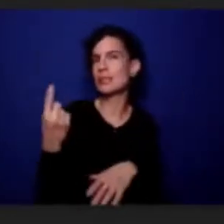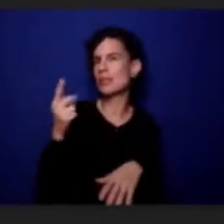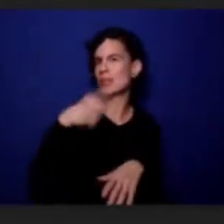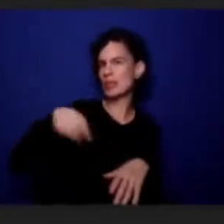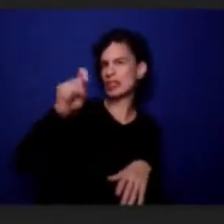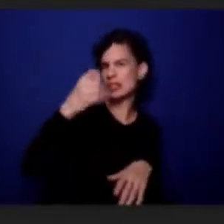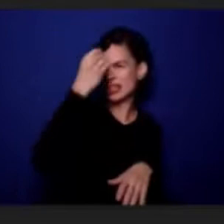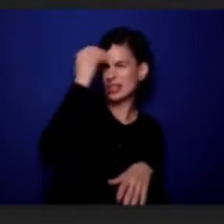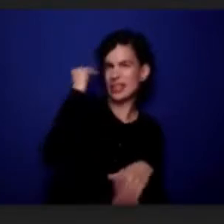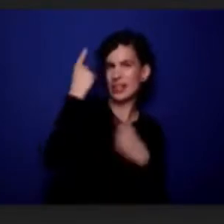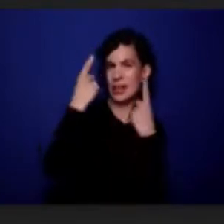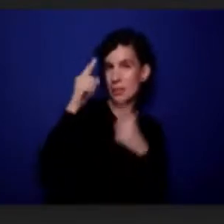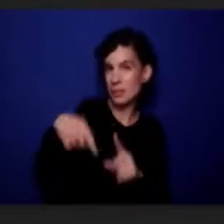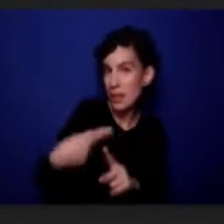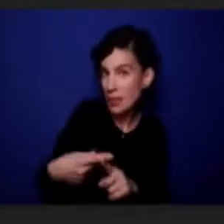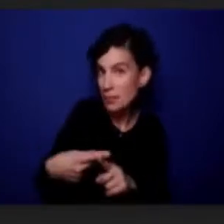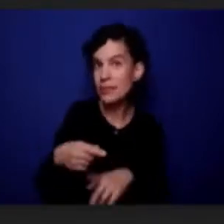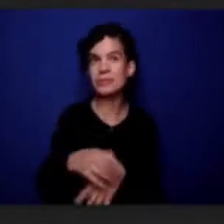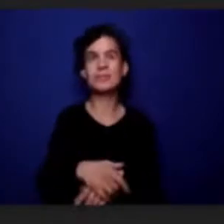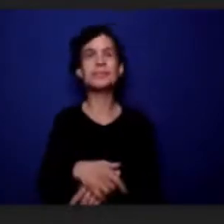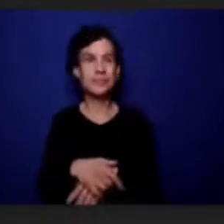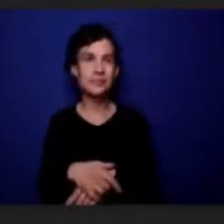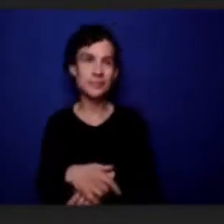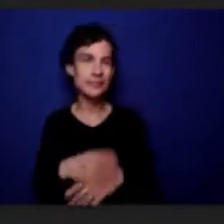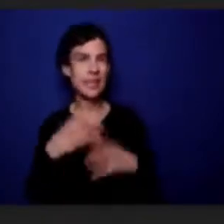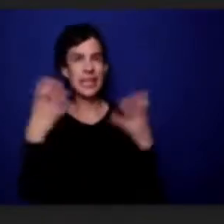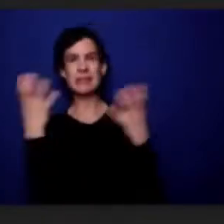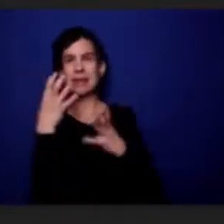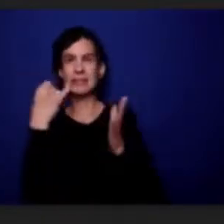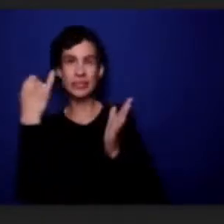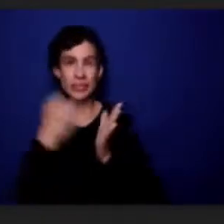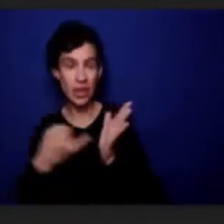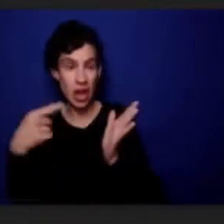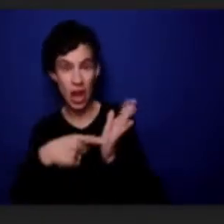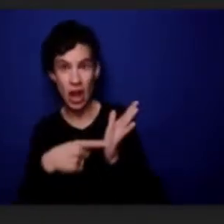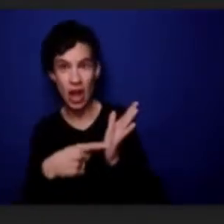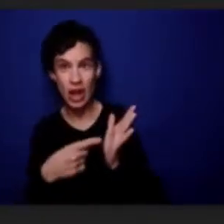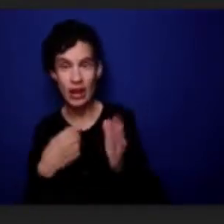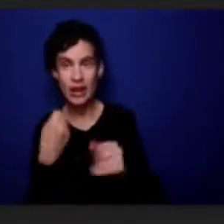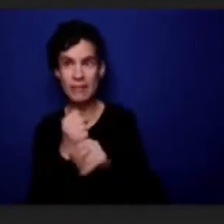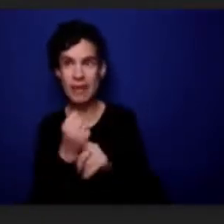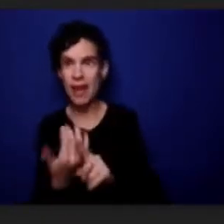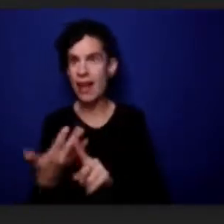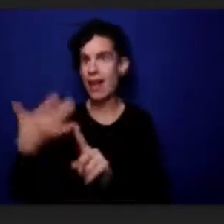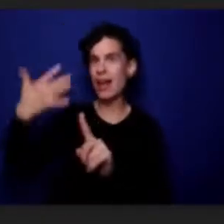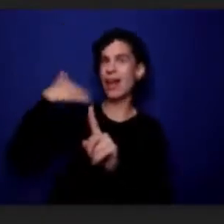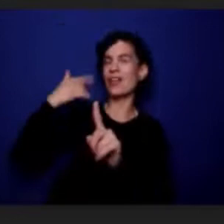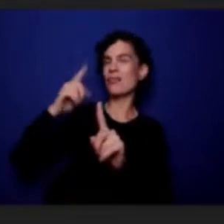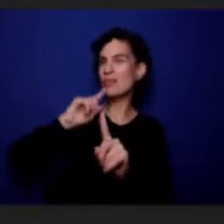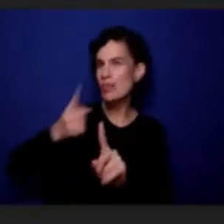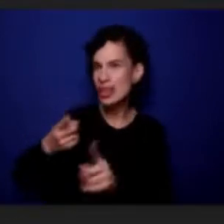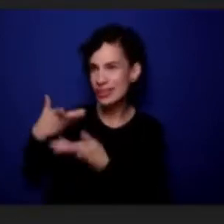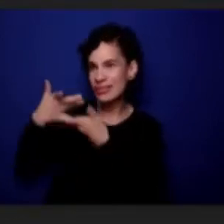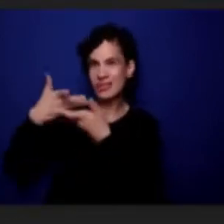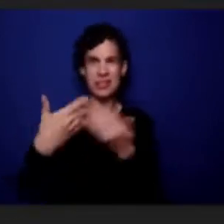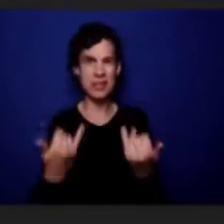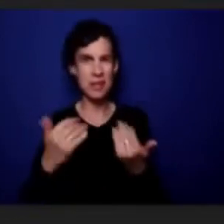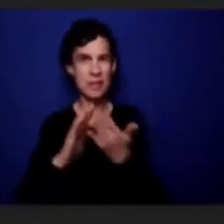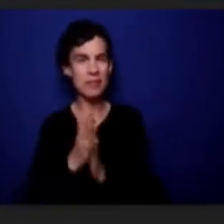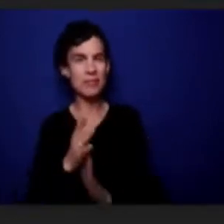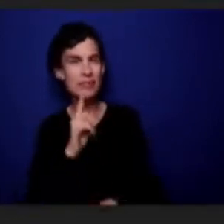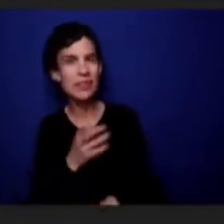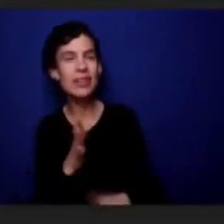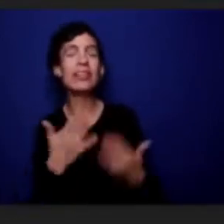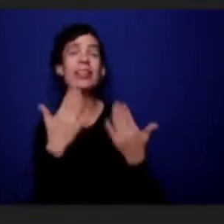up because of artistic depictions was something to think about. Yeah, it's really amazing how